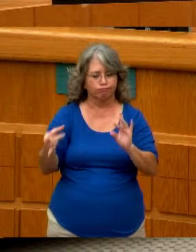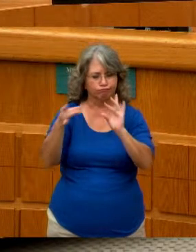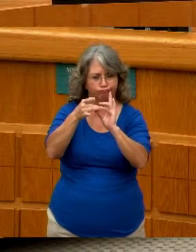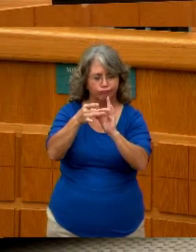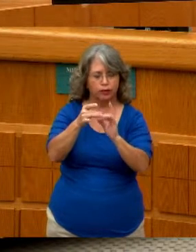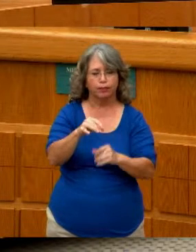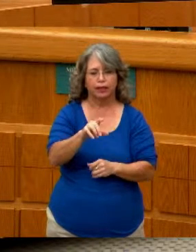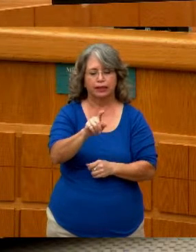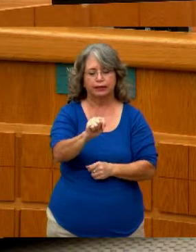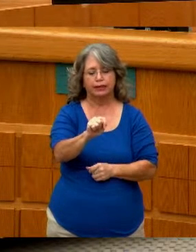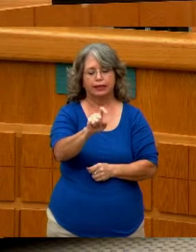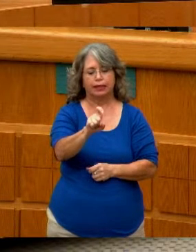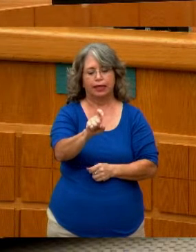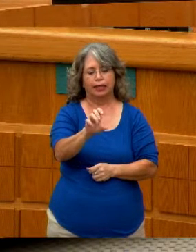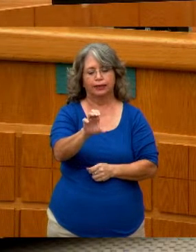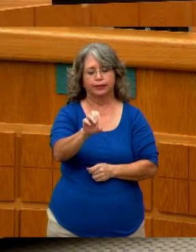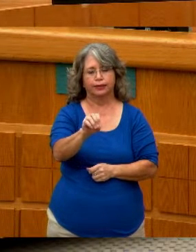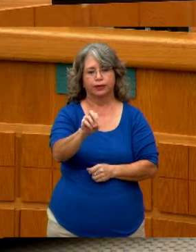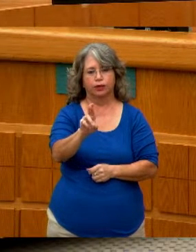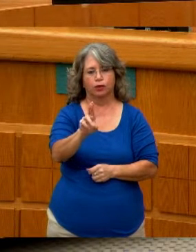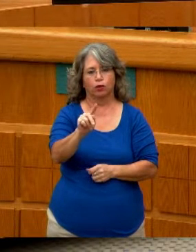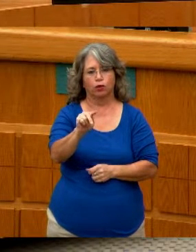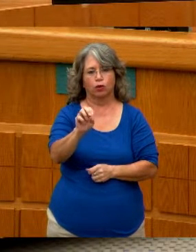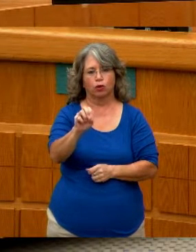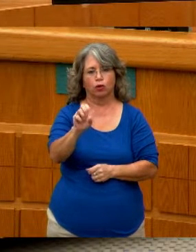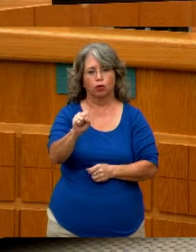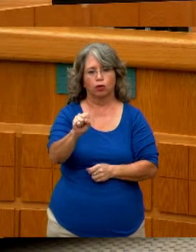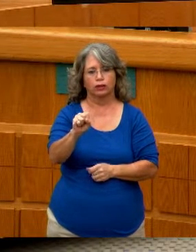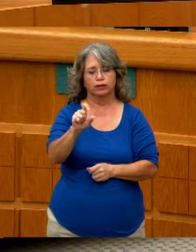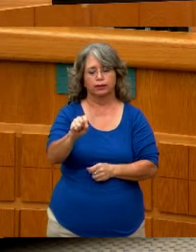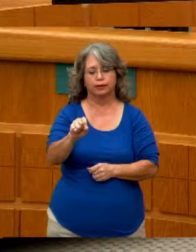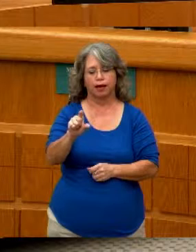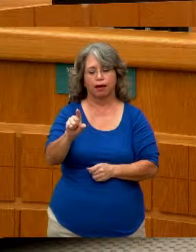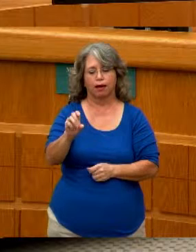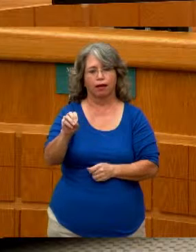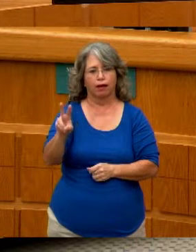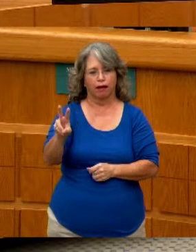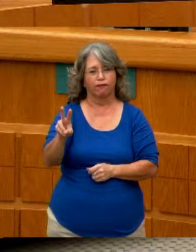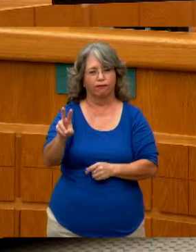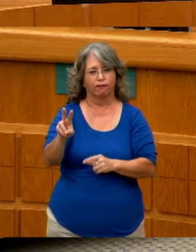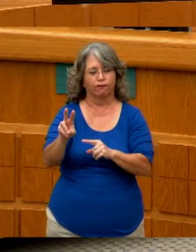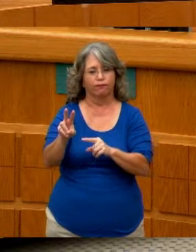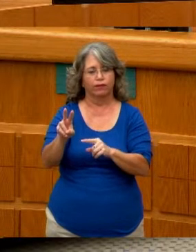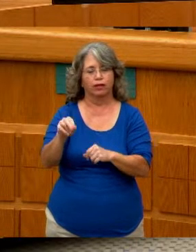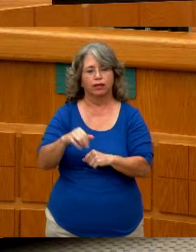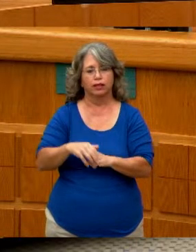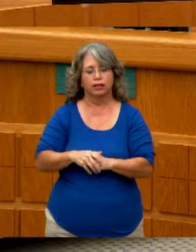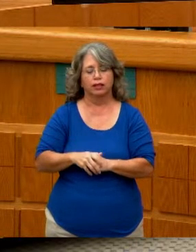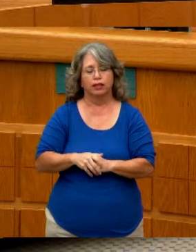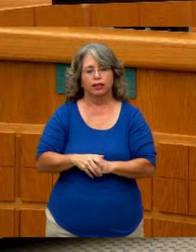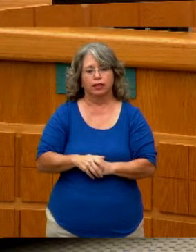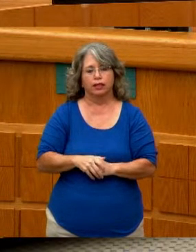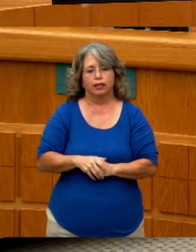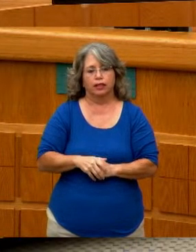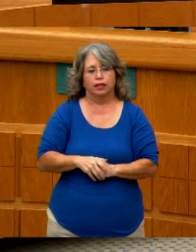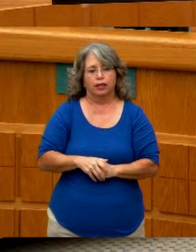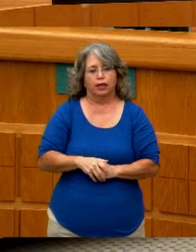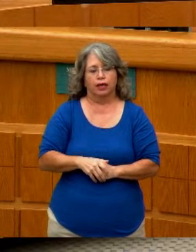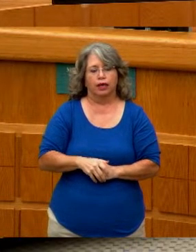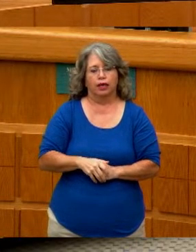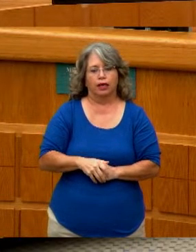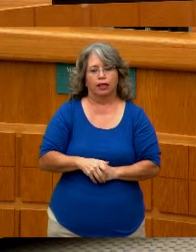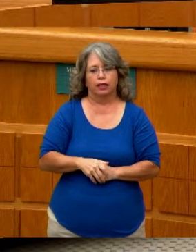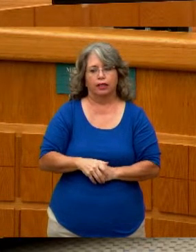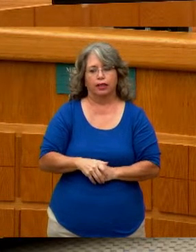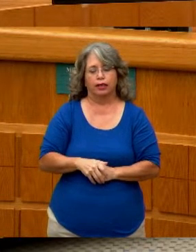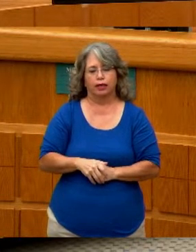that we can link this up. But txcourts.gov, and I think it might even, I'm actually getting a